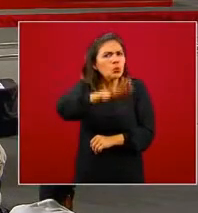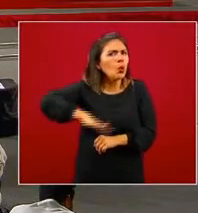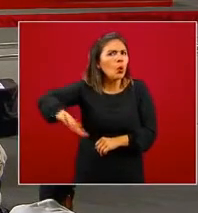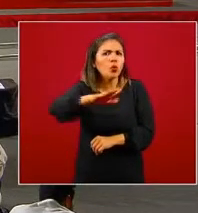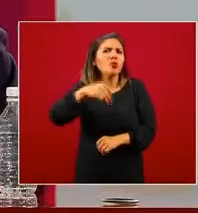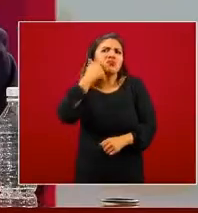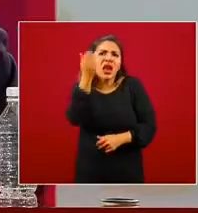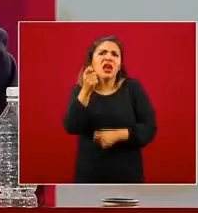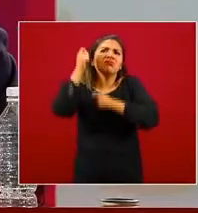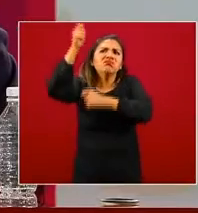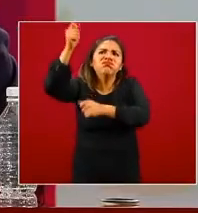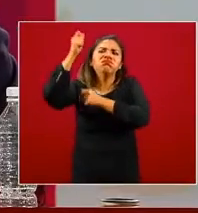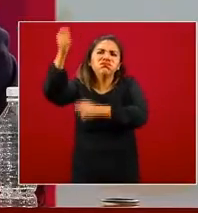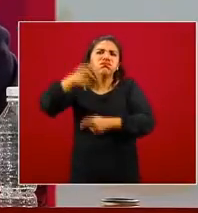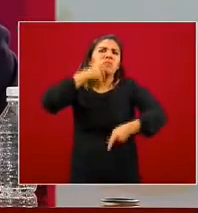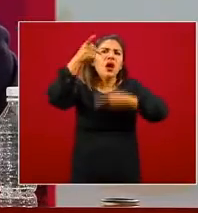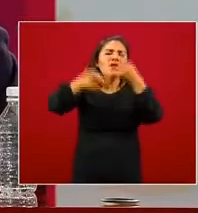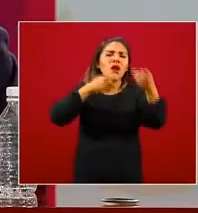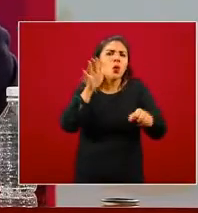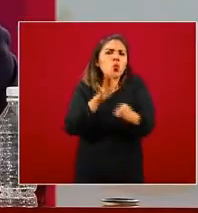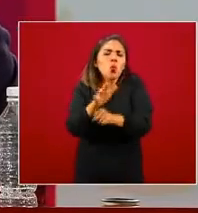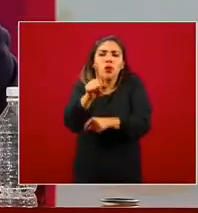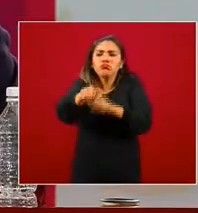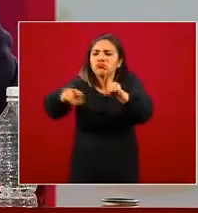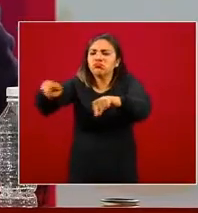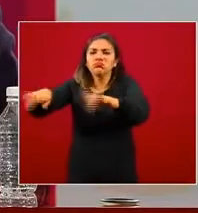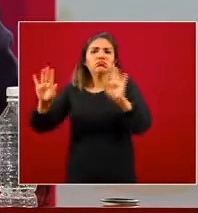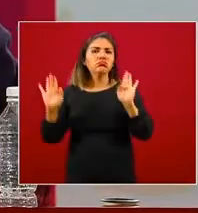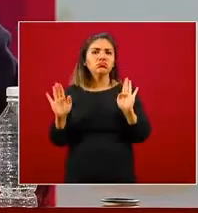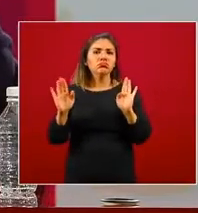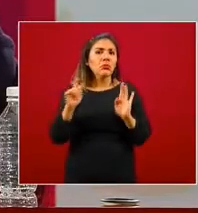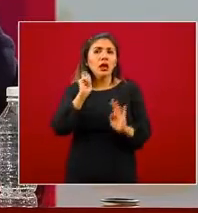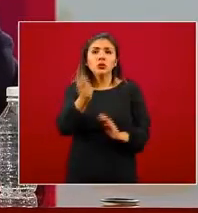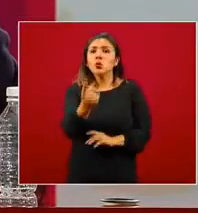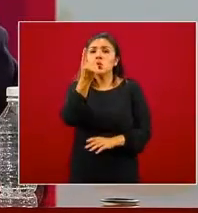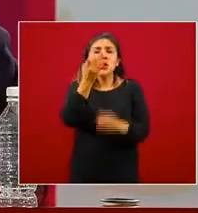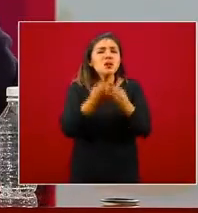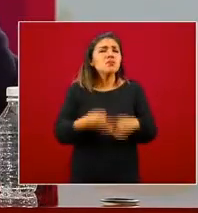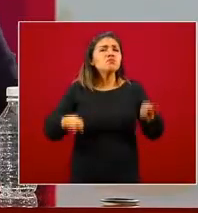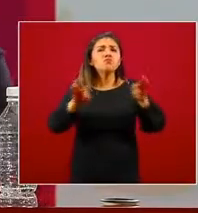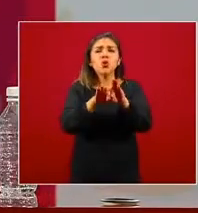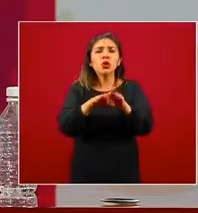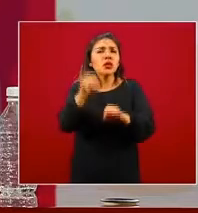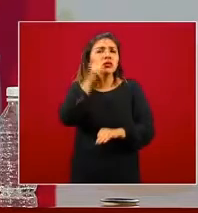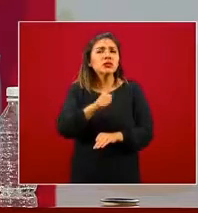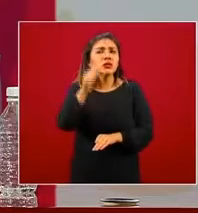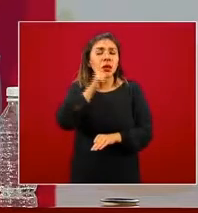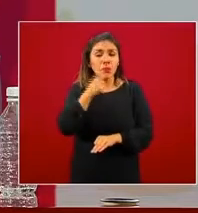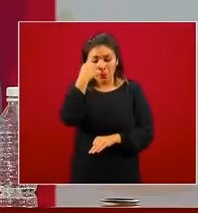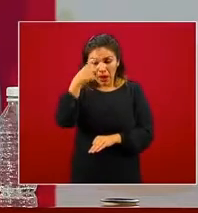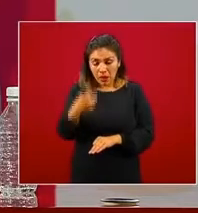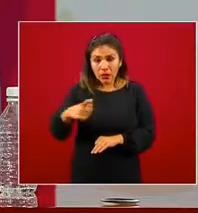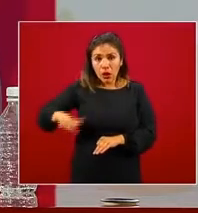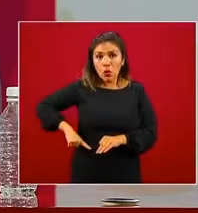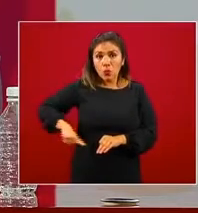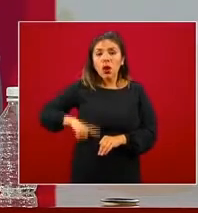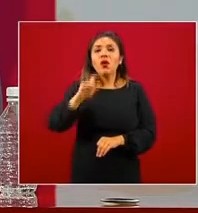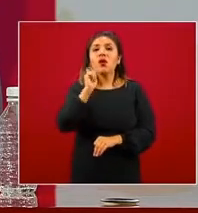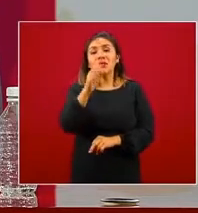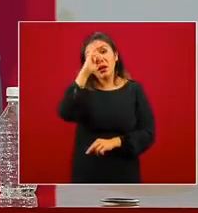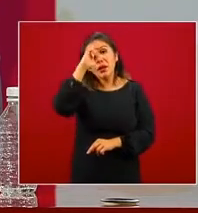institutions respect strikes, any strikes that might happen. This is a fundamental